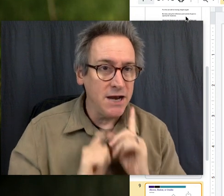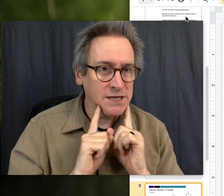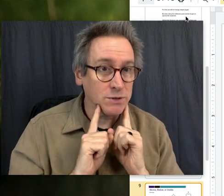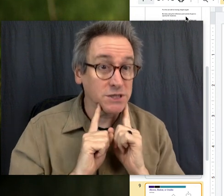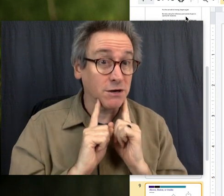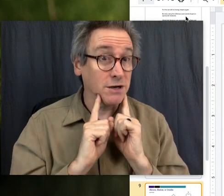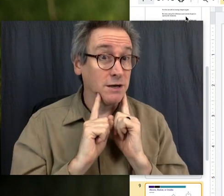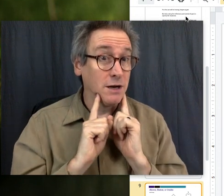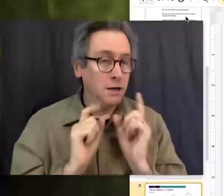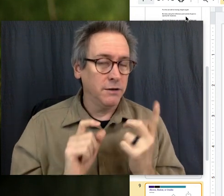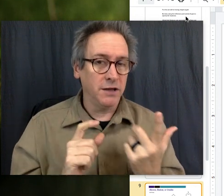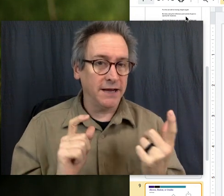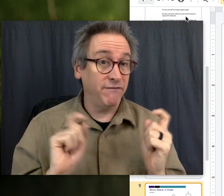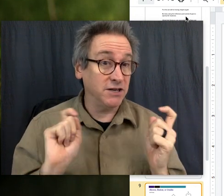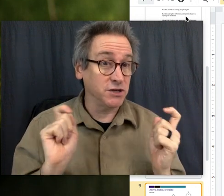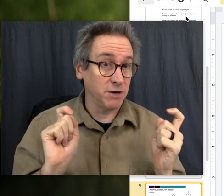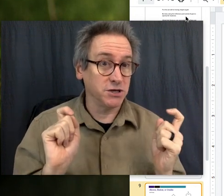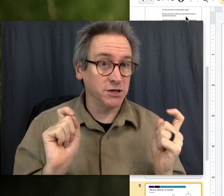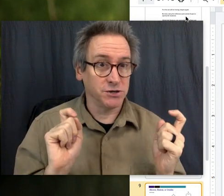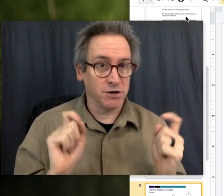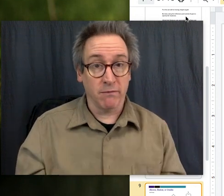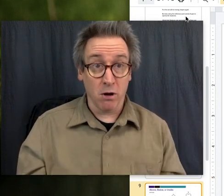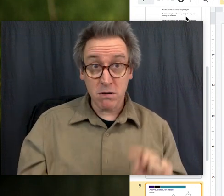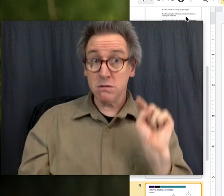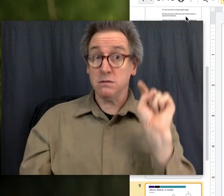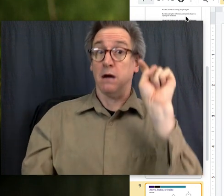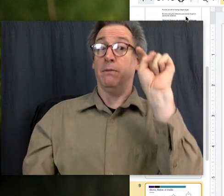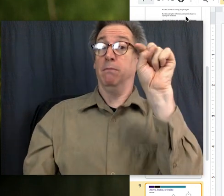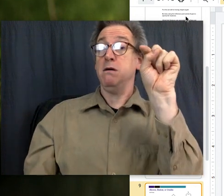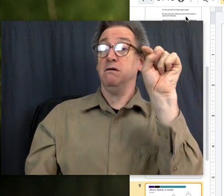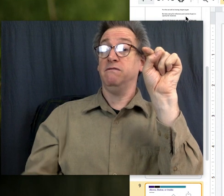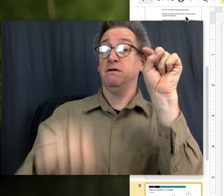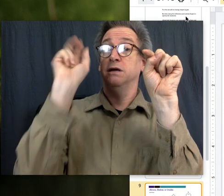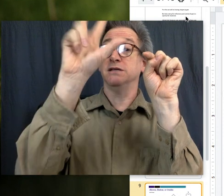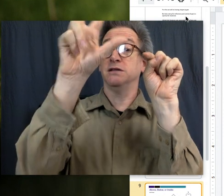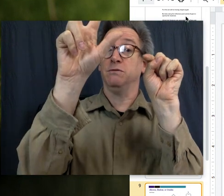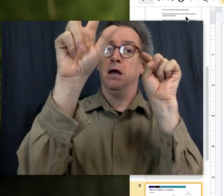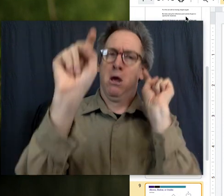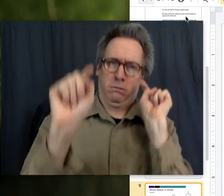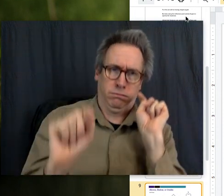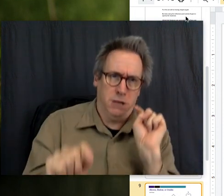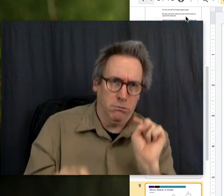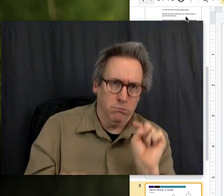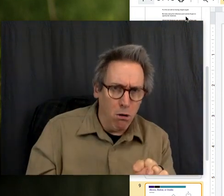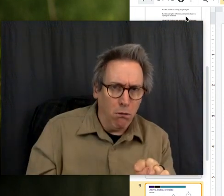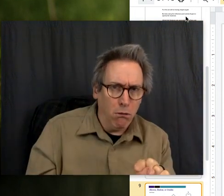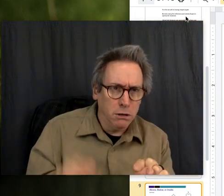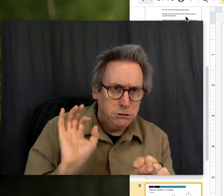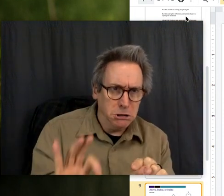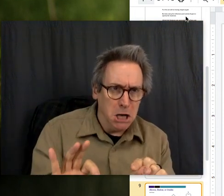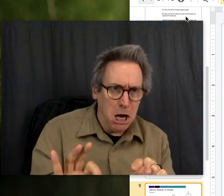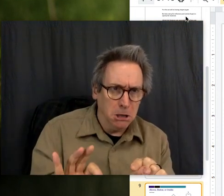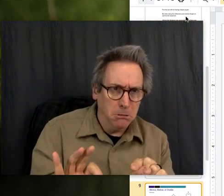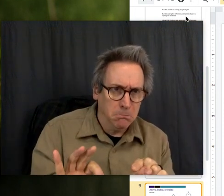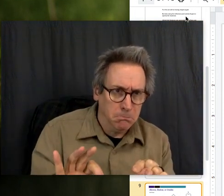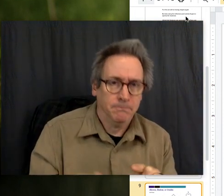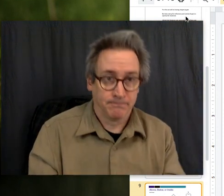and notice how we're starting to, like, facial expressions are starting to have, up above is a 3, down below is